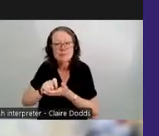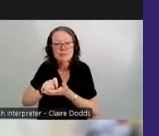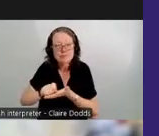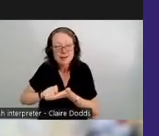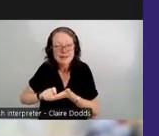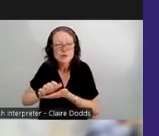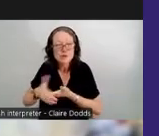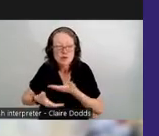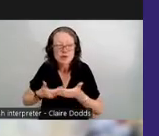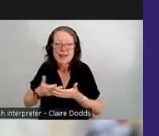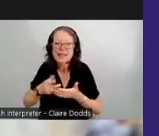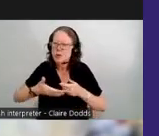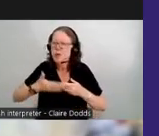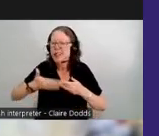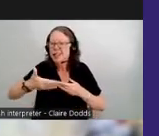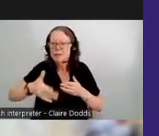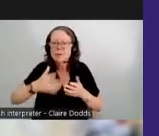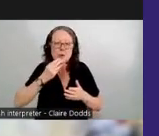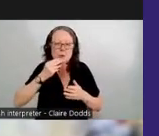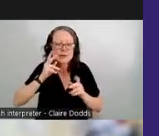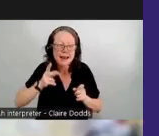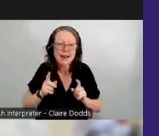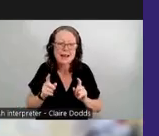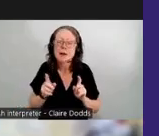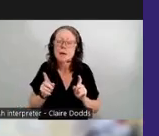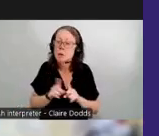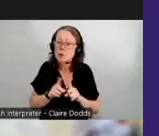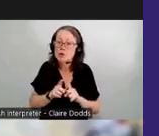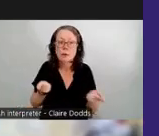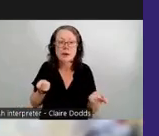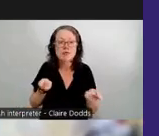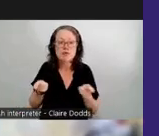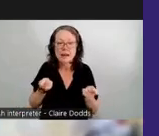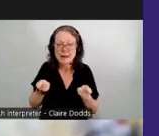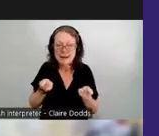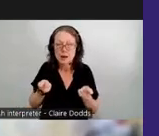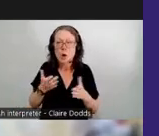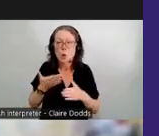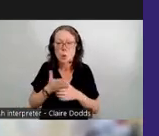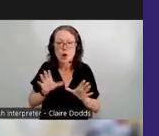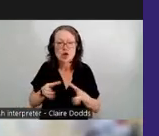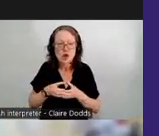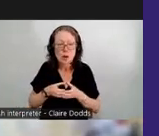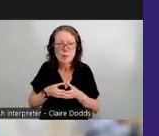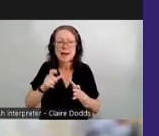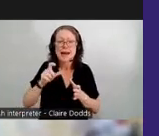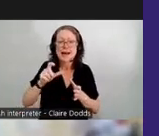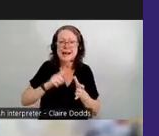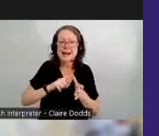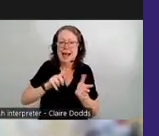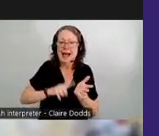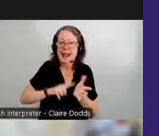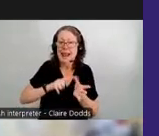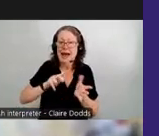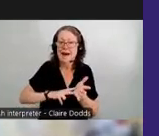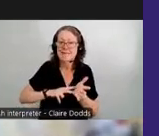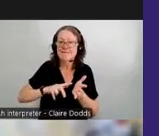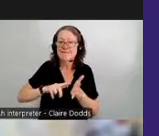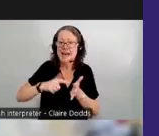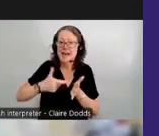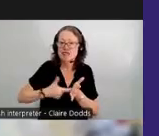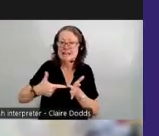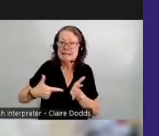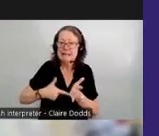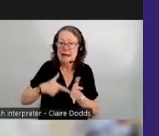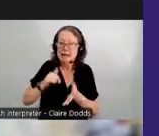year. And we're having workshops on calaveritas, and I speak Spanish as well, literarius, which